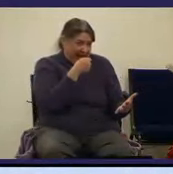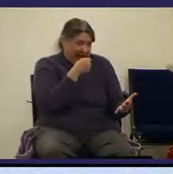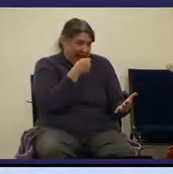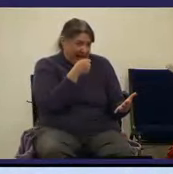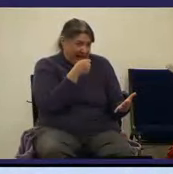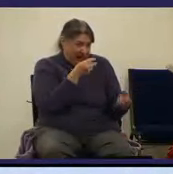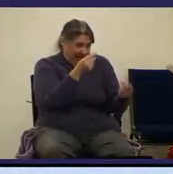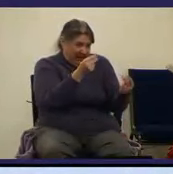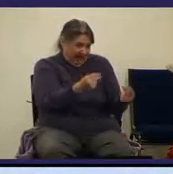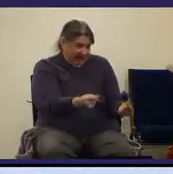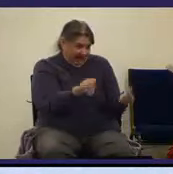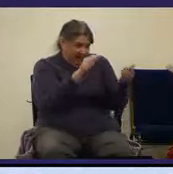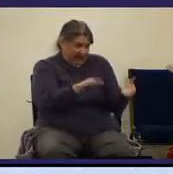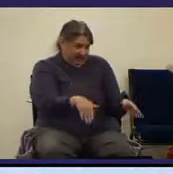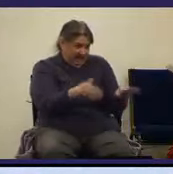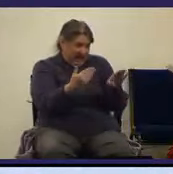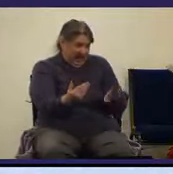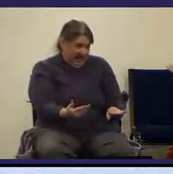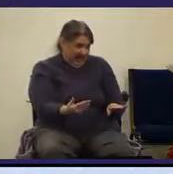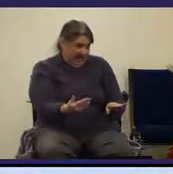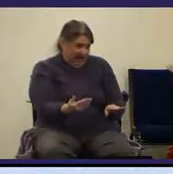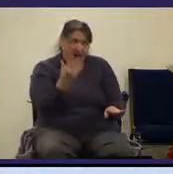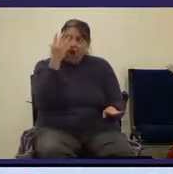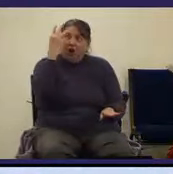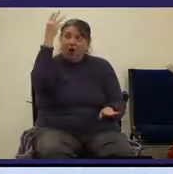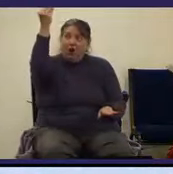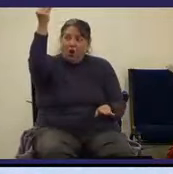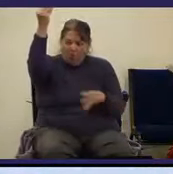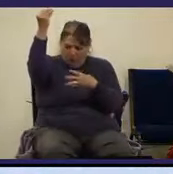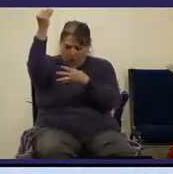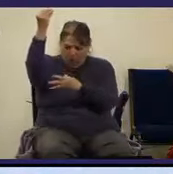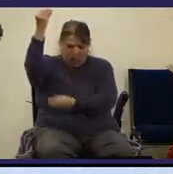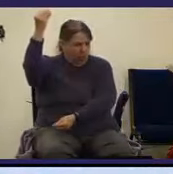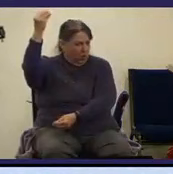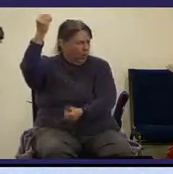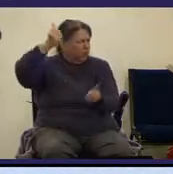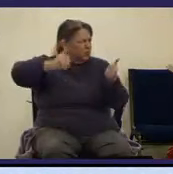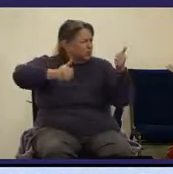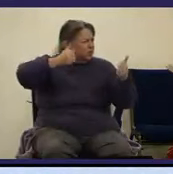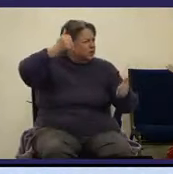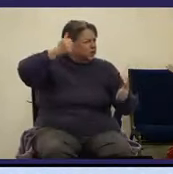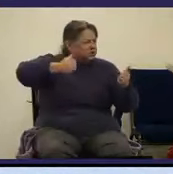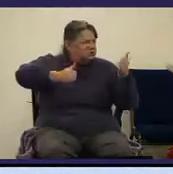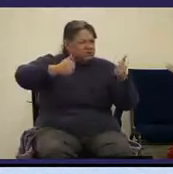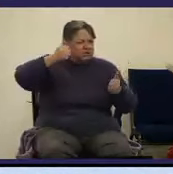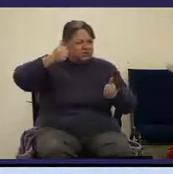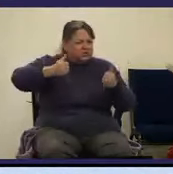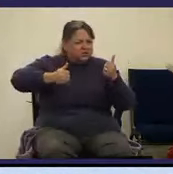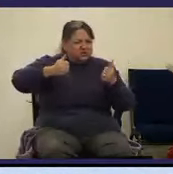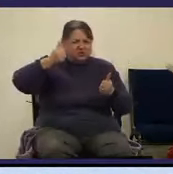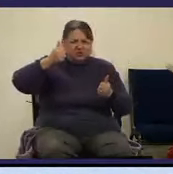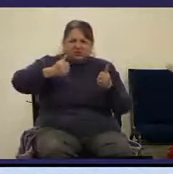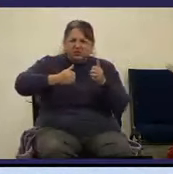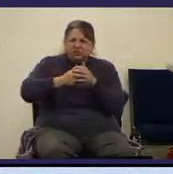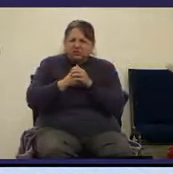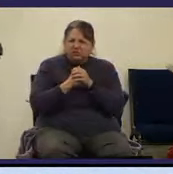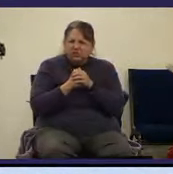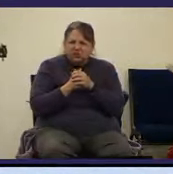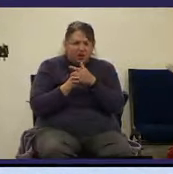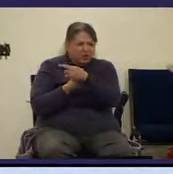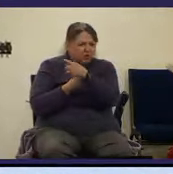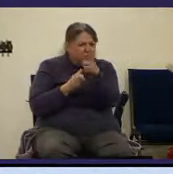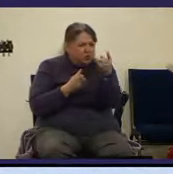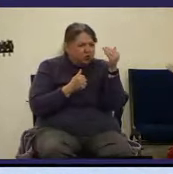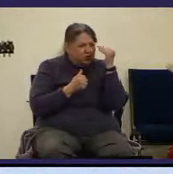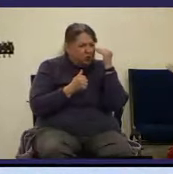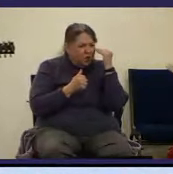where would they go? Do they know what's most important? Do you know what's most important